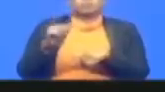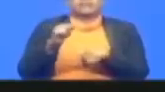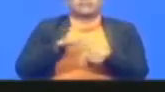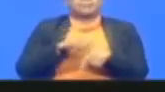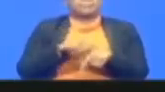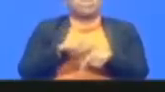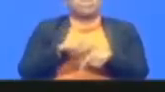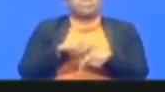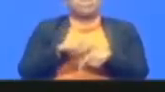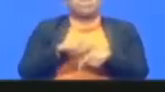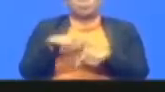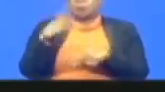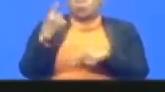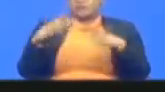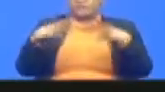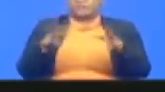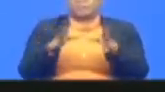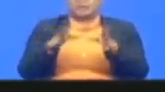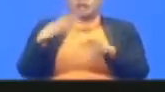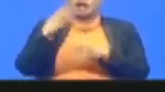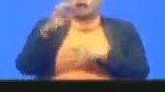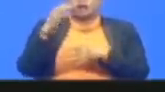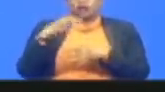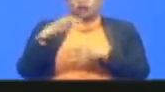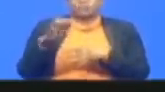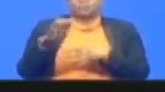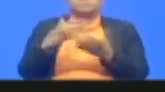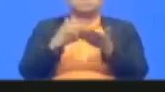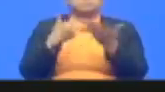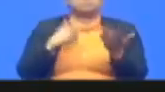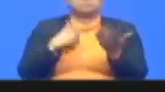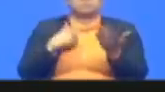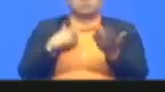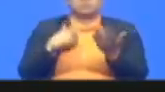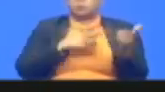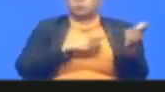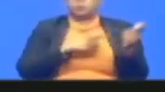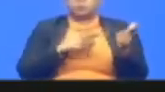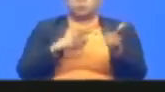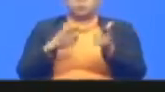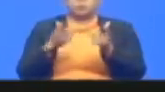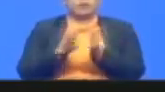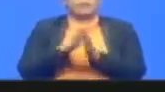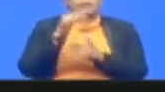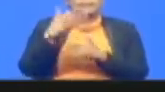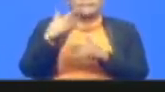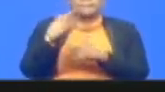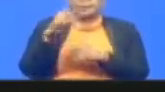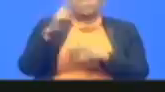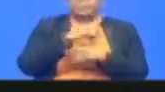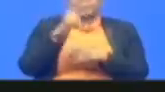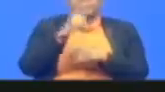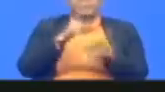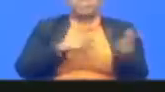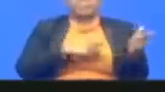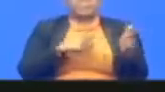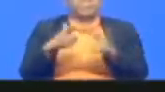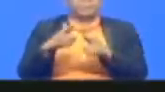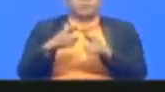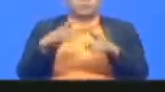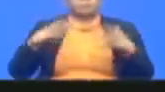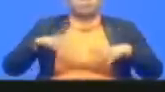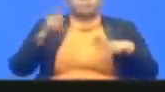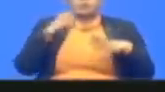And finally, in Hong Kong, riot police fired tear gas, water cannons and pepper spray after thousands of protesters surrounded